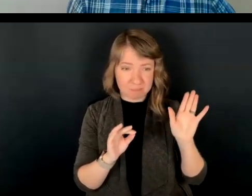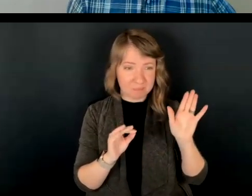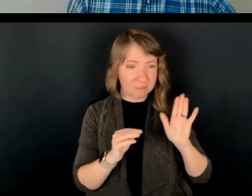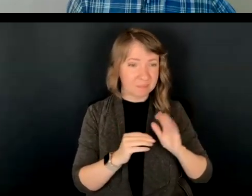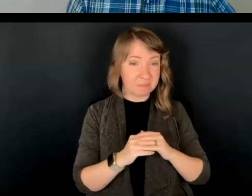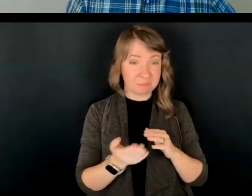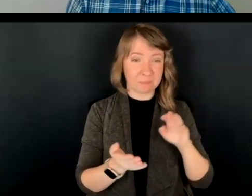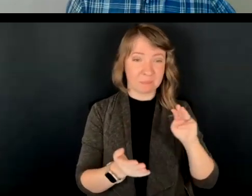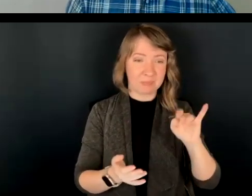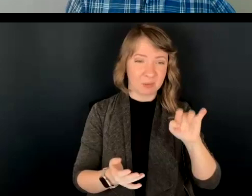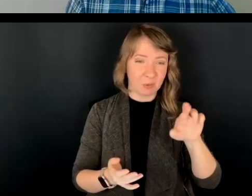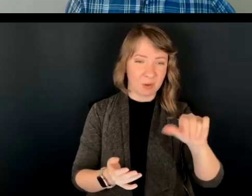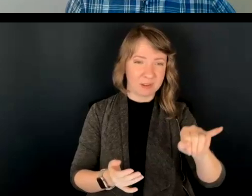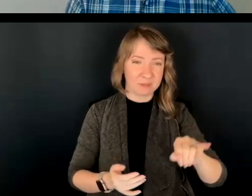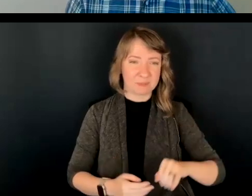Midori?